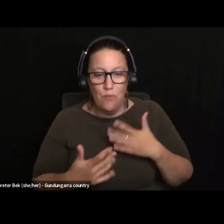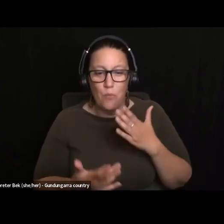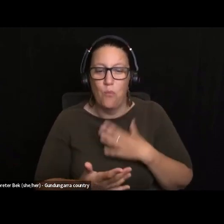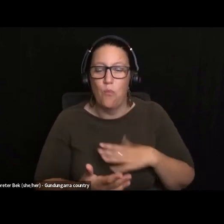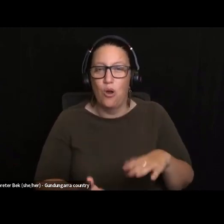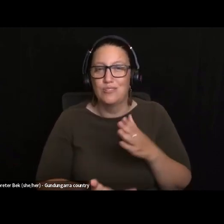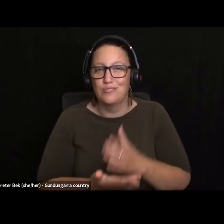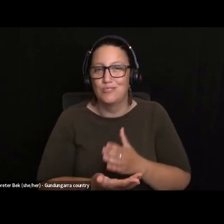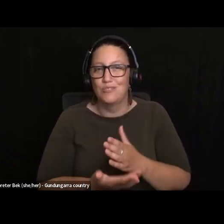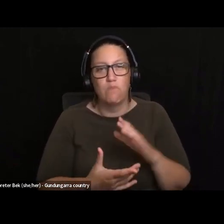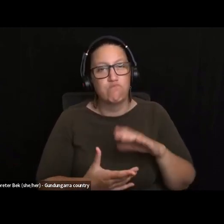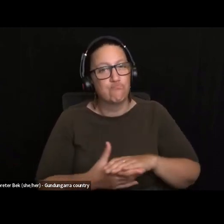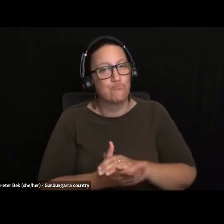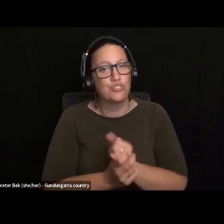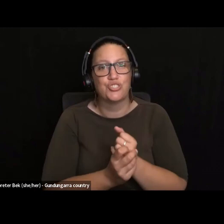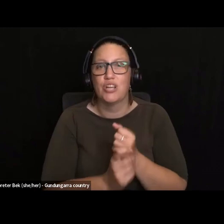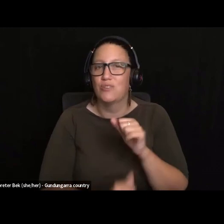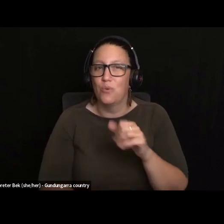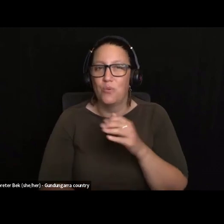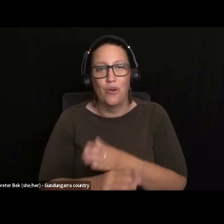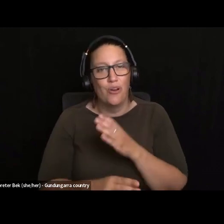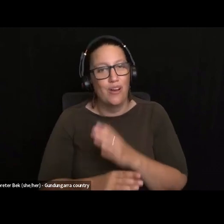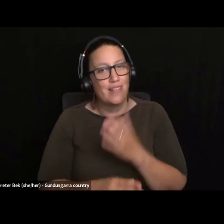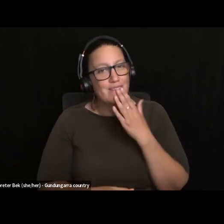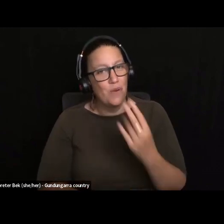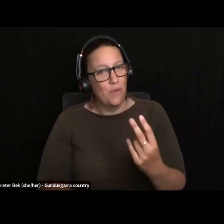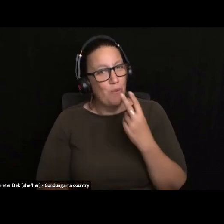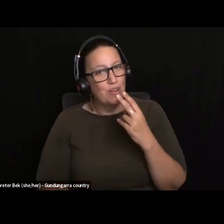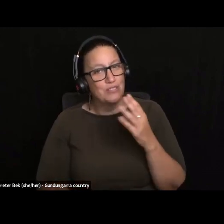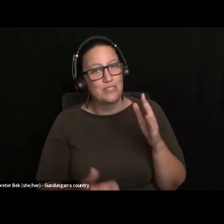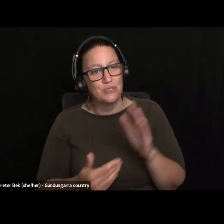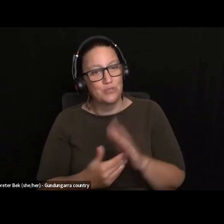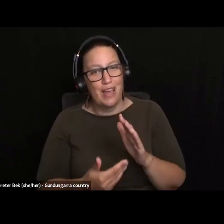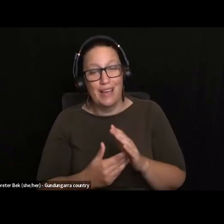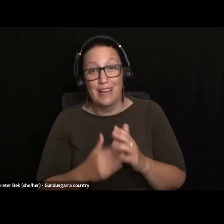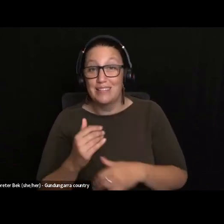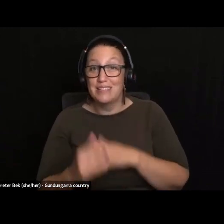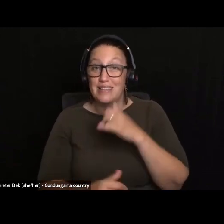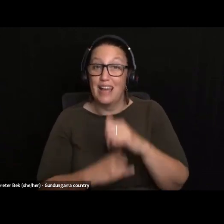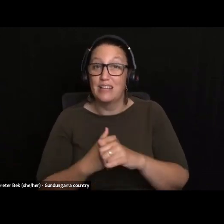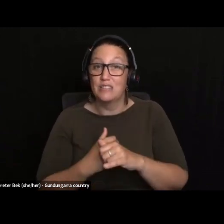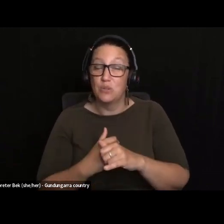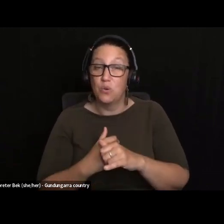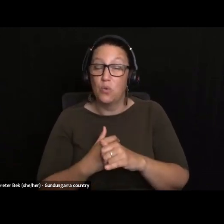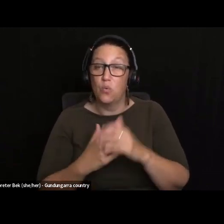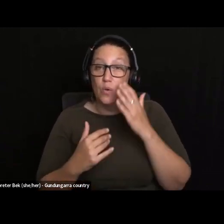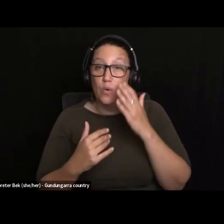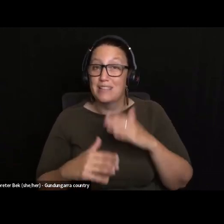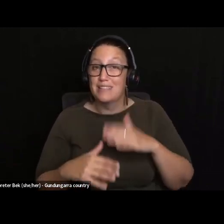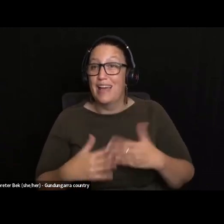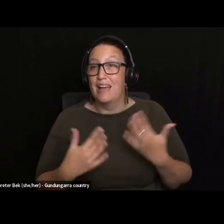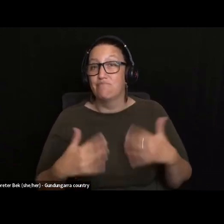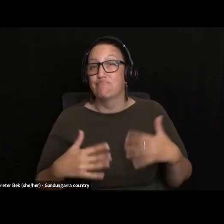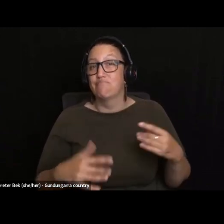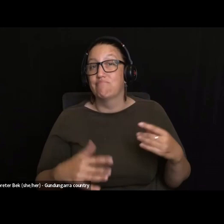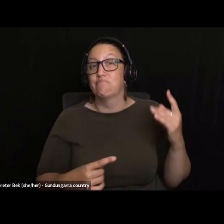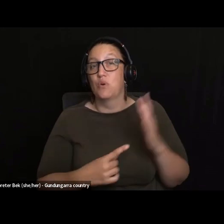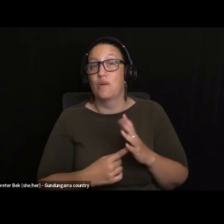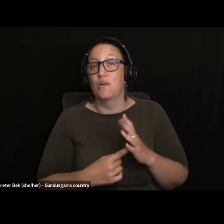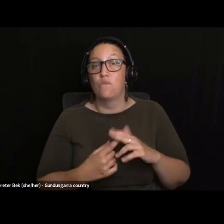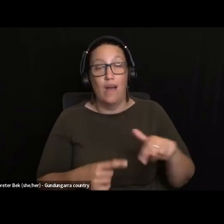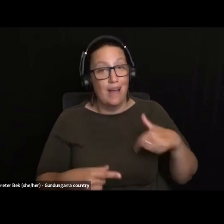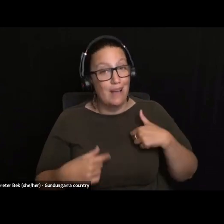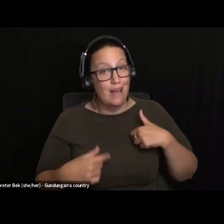appreciate, really just want to thank everyone for coming today. It was such an important, International Women's Day is a really important day for us to